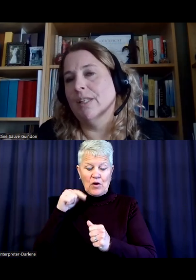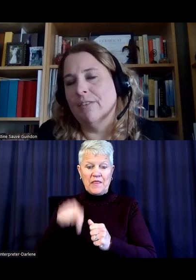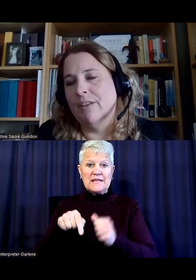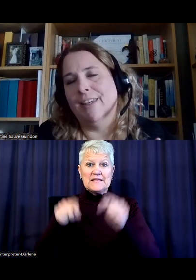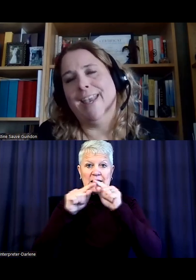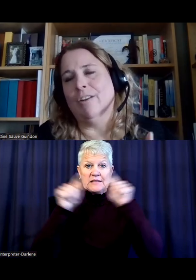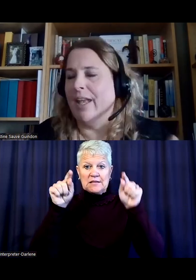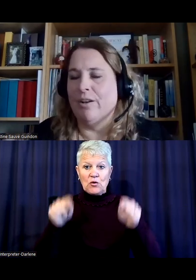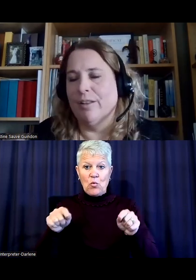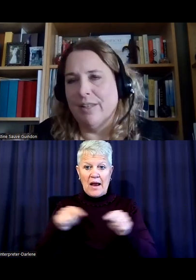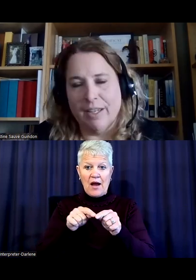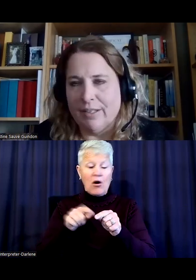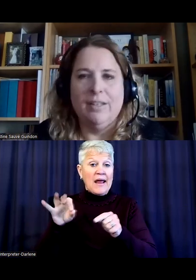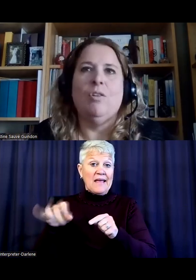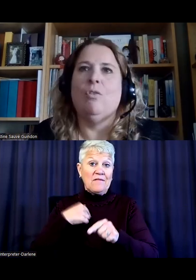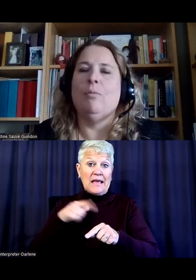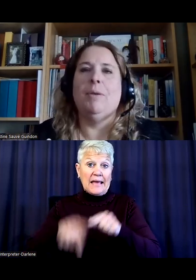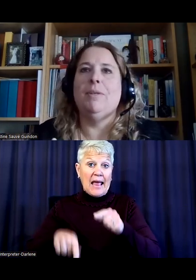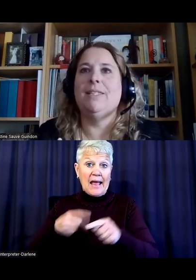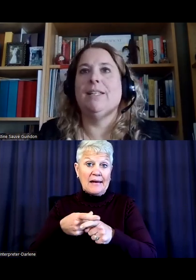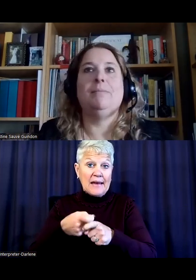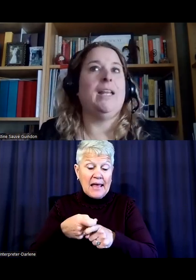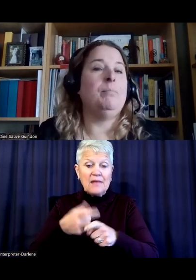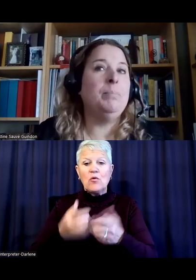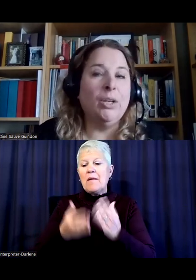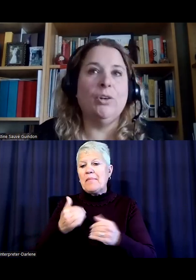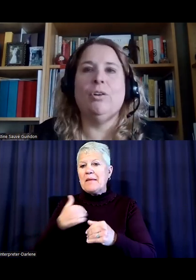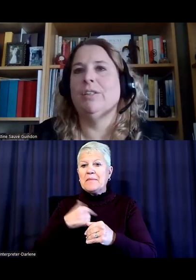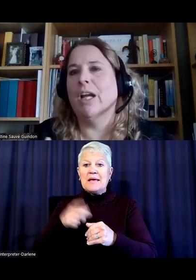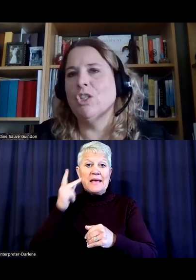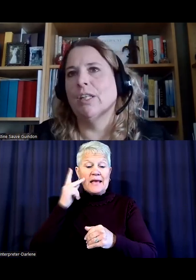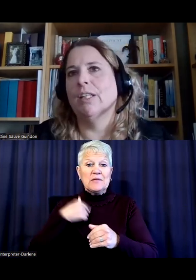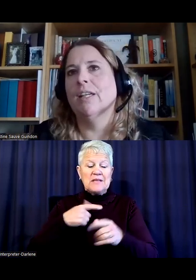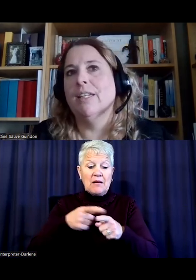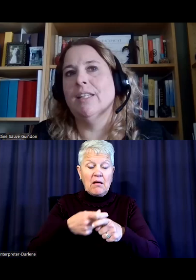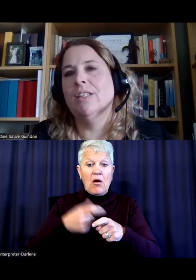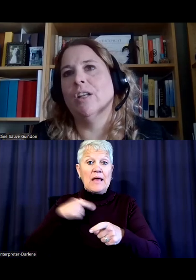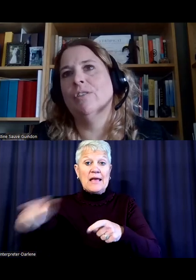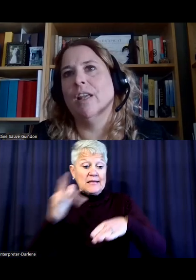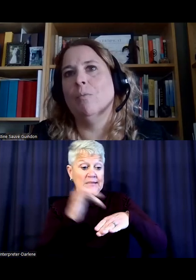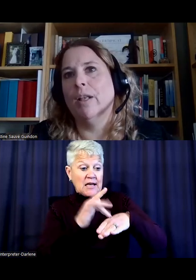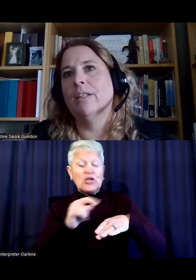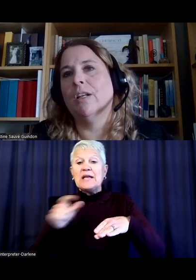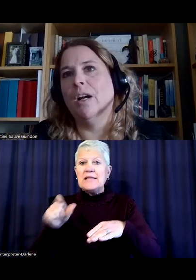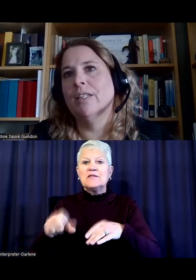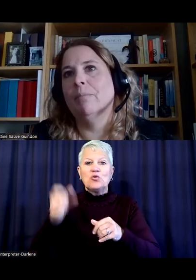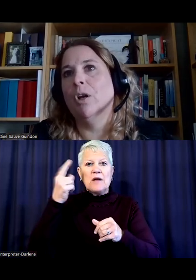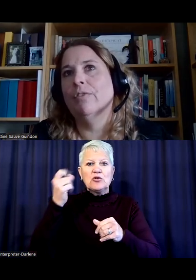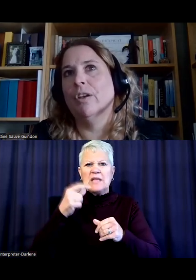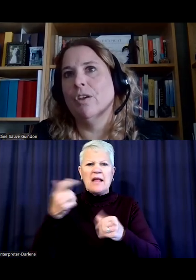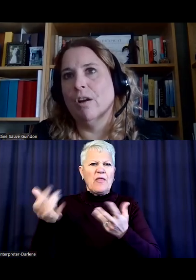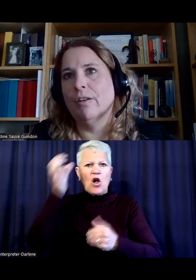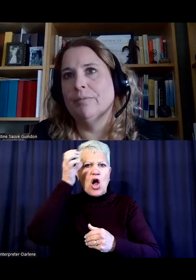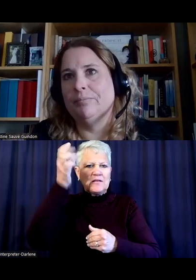piece, if he can or cannot knit, or maybe see it getting bigger or touching it, he needs to understand what is the concept